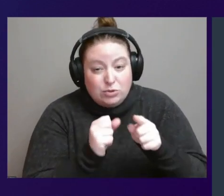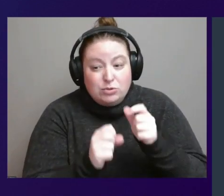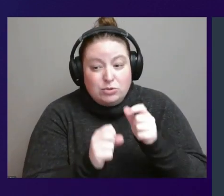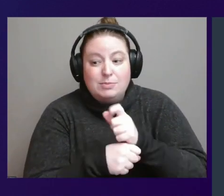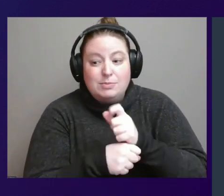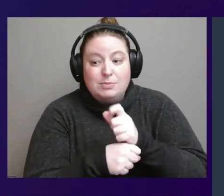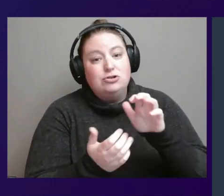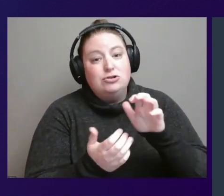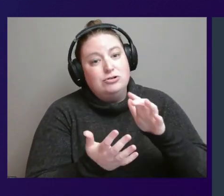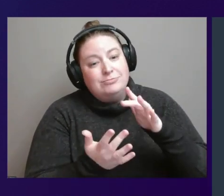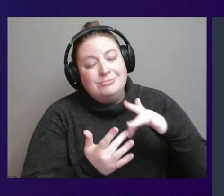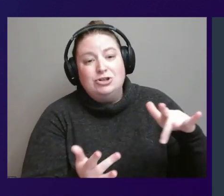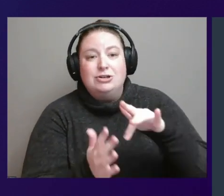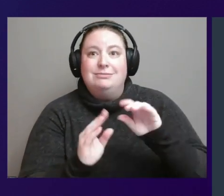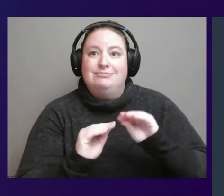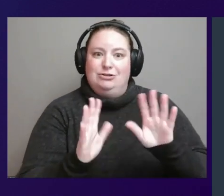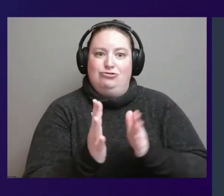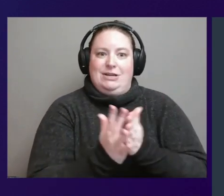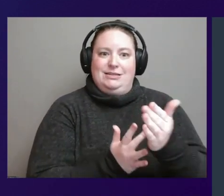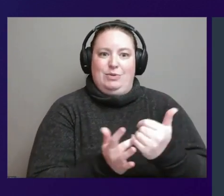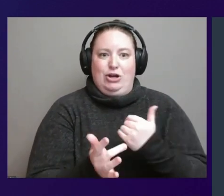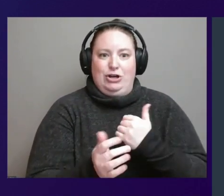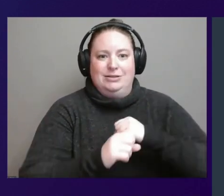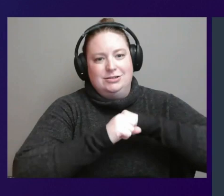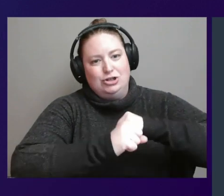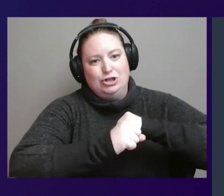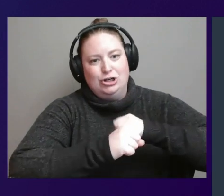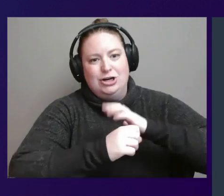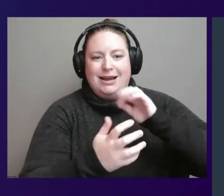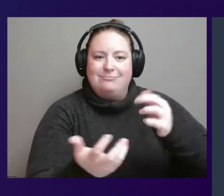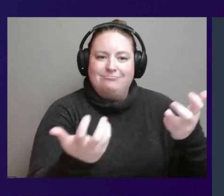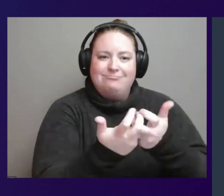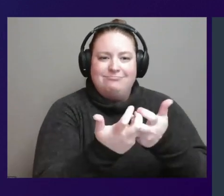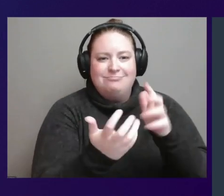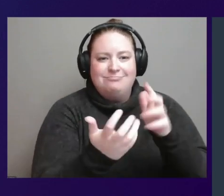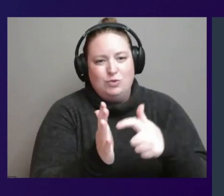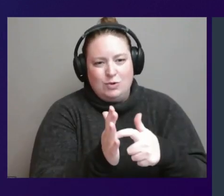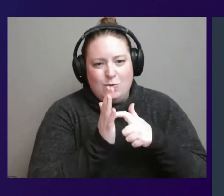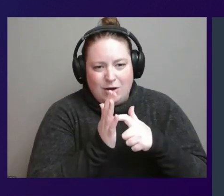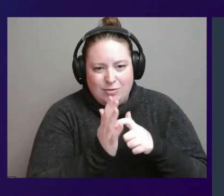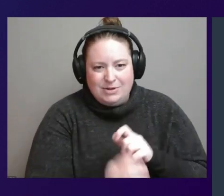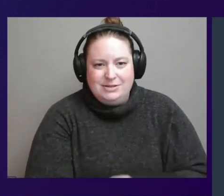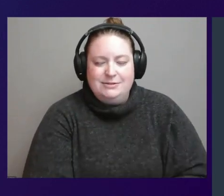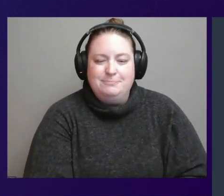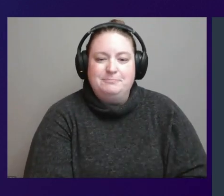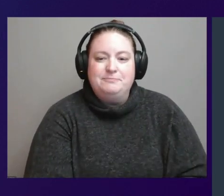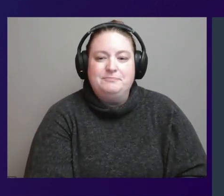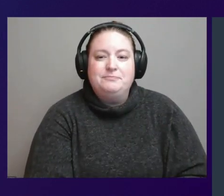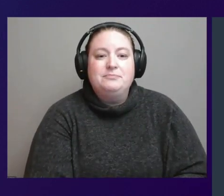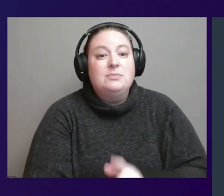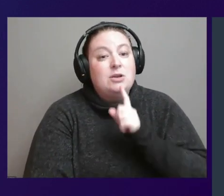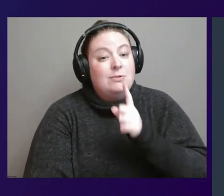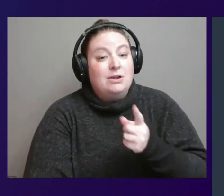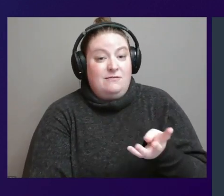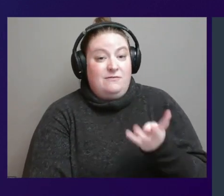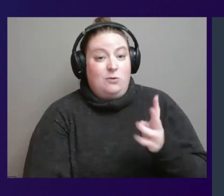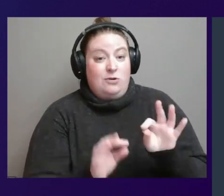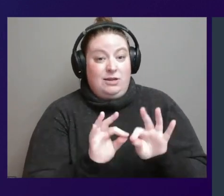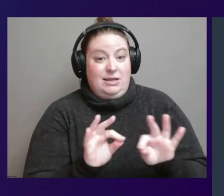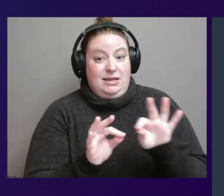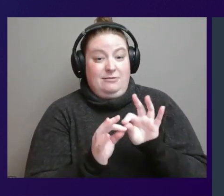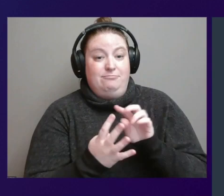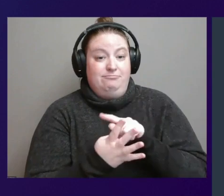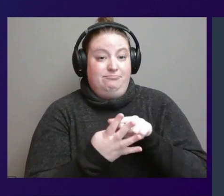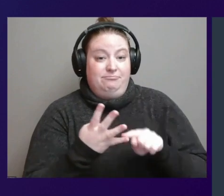transparent, secure, and tailored to your requirements. You know, there are really 4 key ways that AWS helps you gain